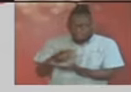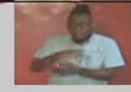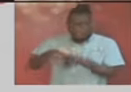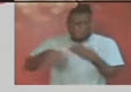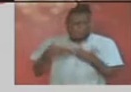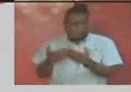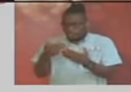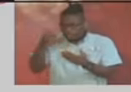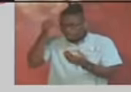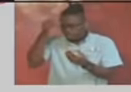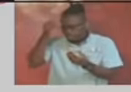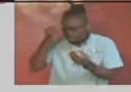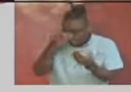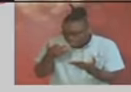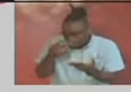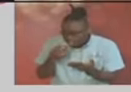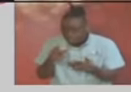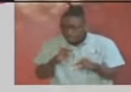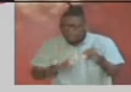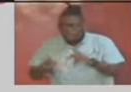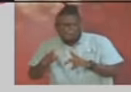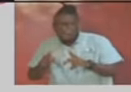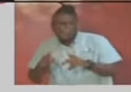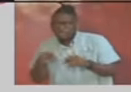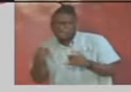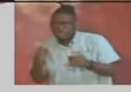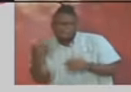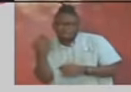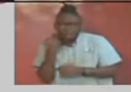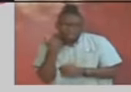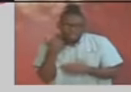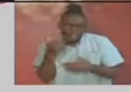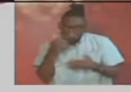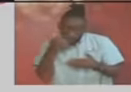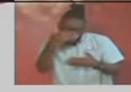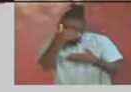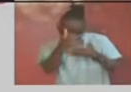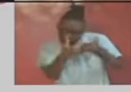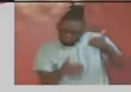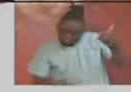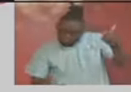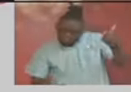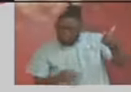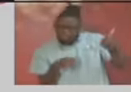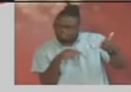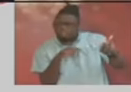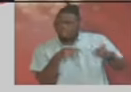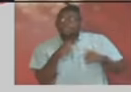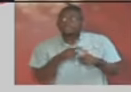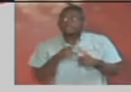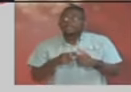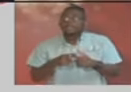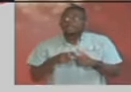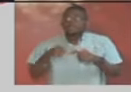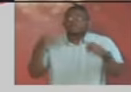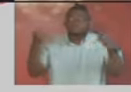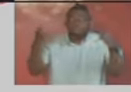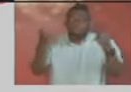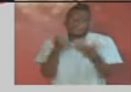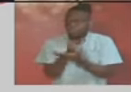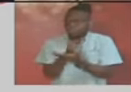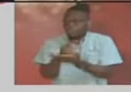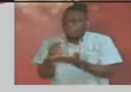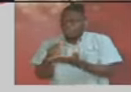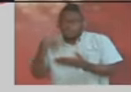not had their vaccine during the 2020 period, and they were able to successfully, within about 2 weeks, get that number